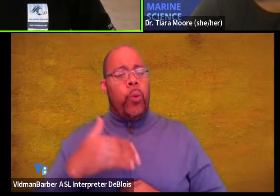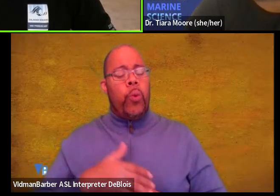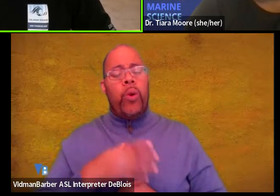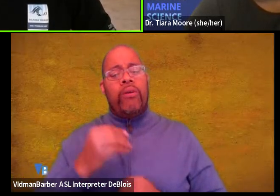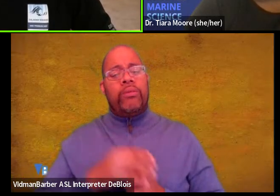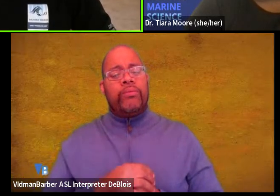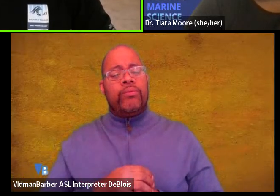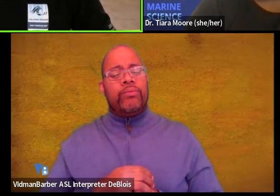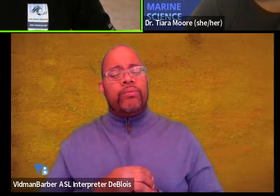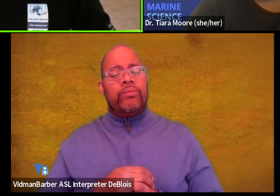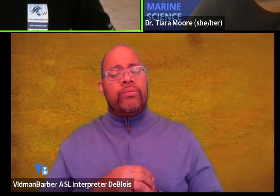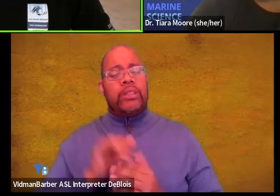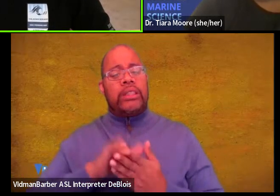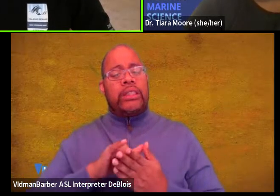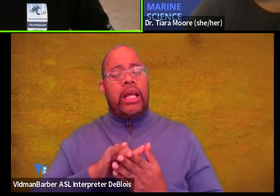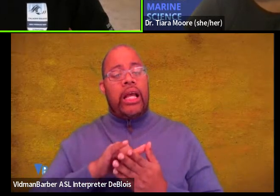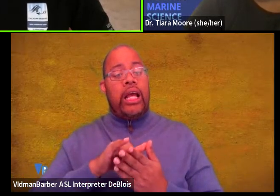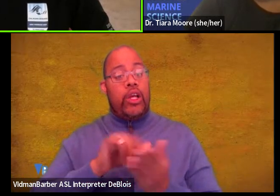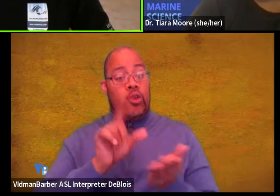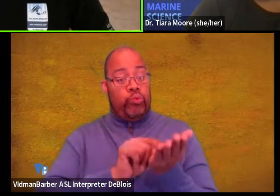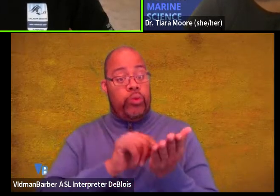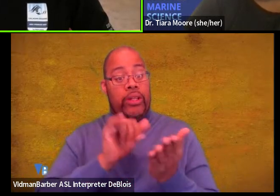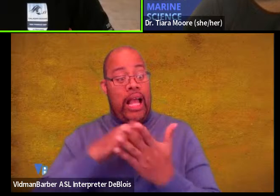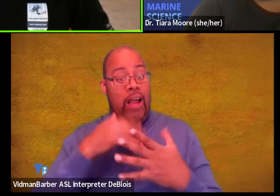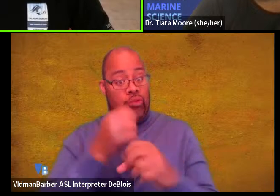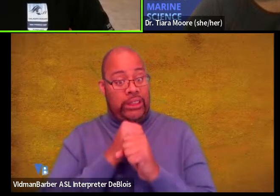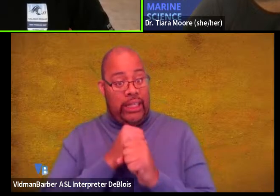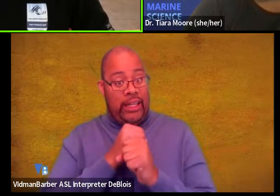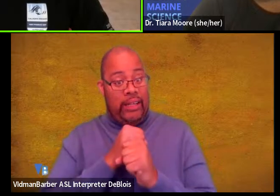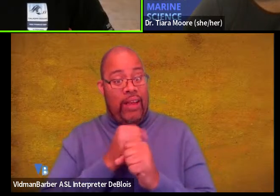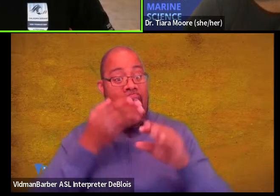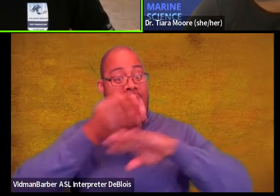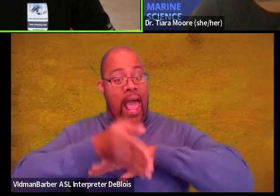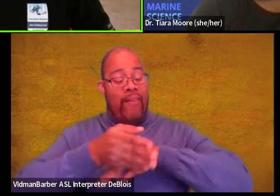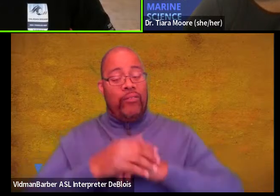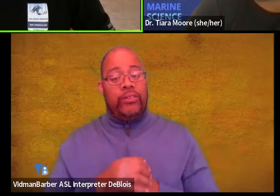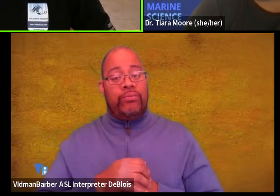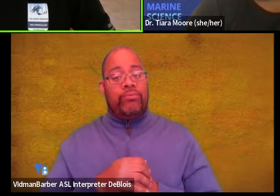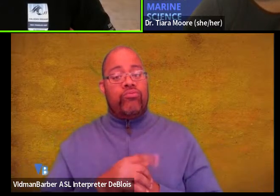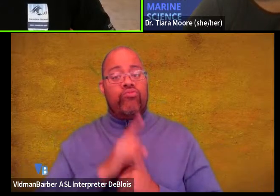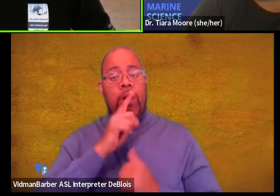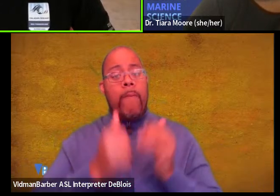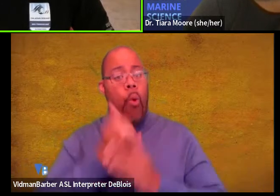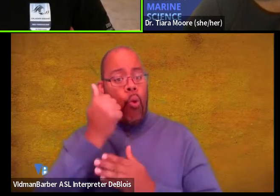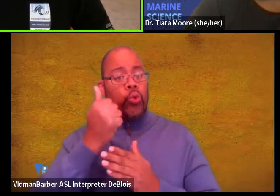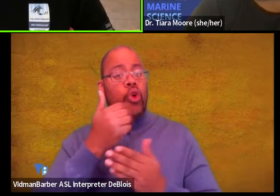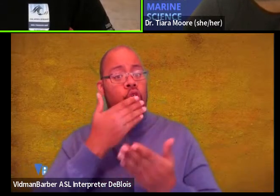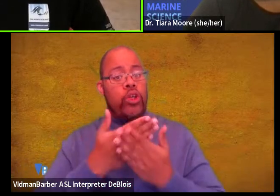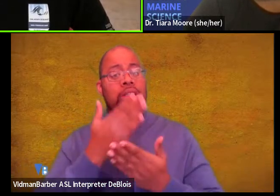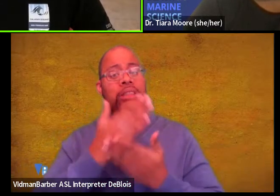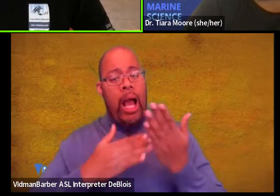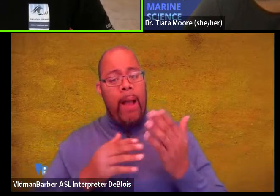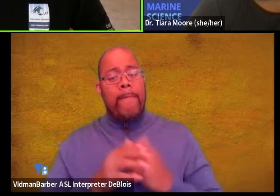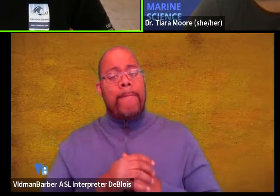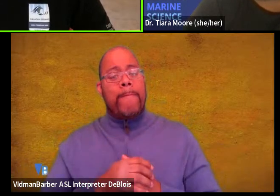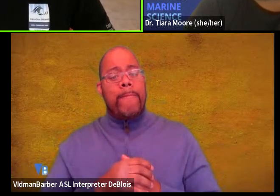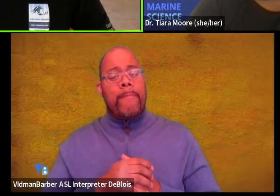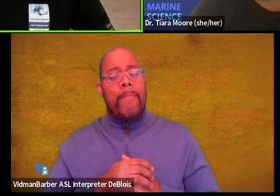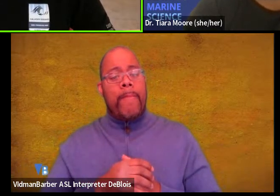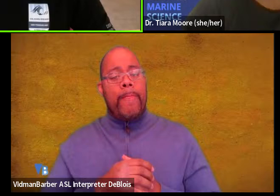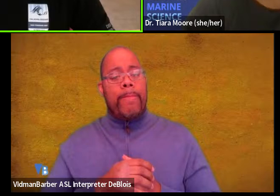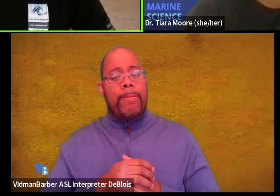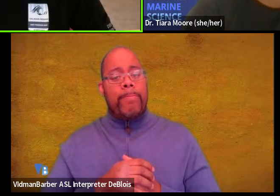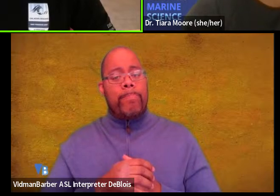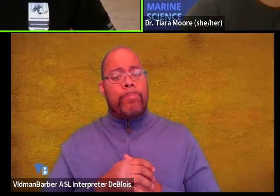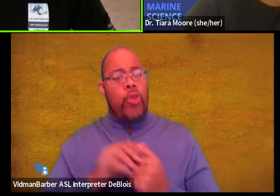and the press that I've received afterwards has been mostly good. Some of it has